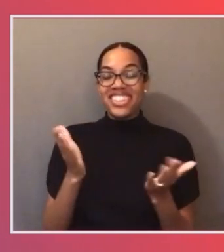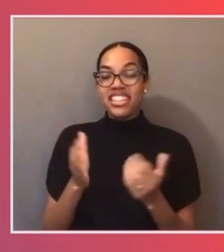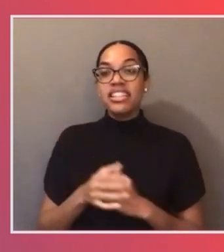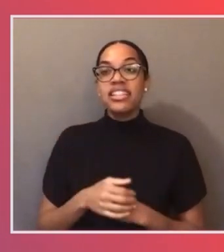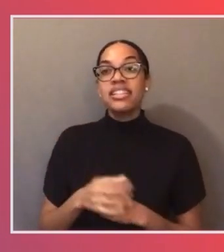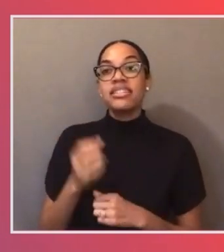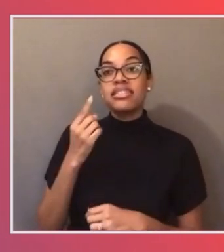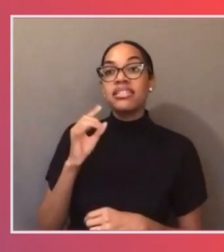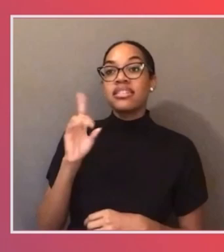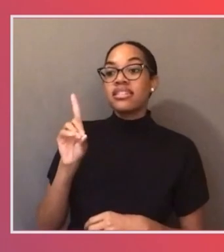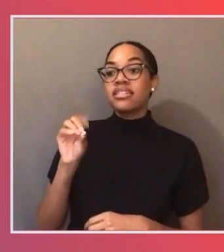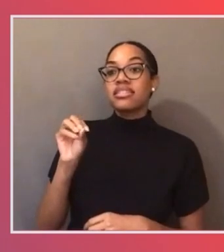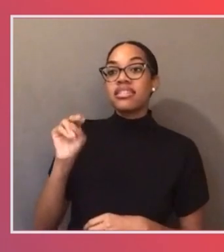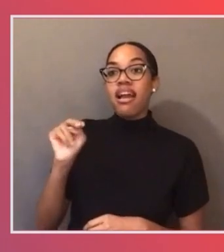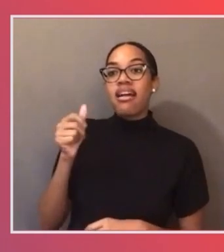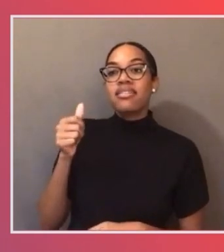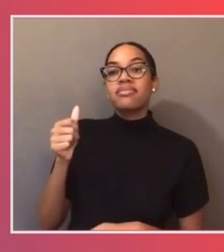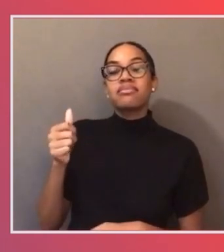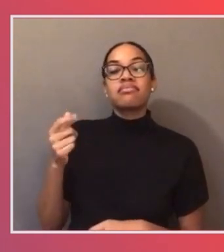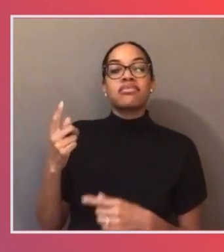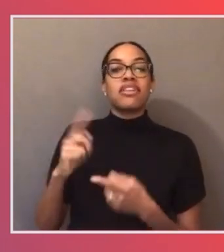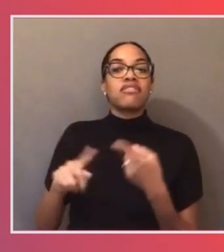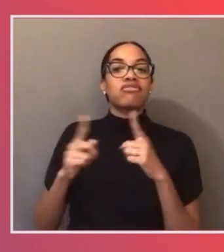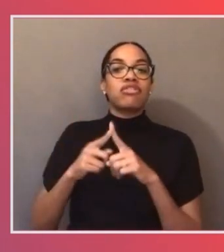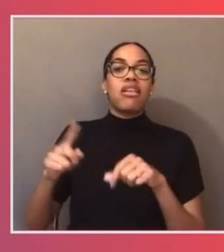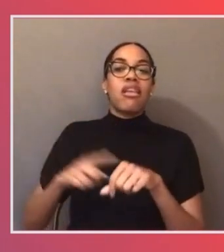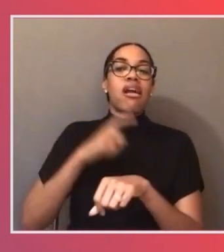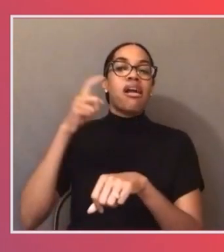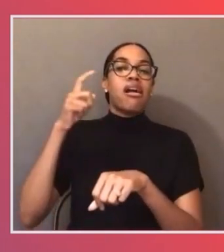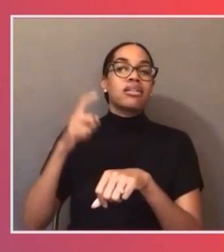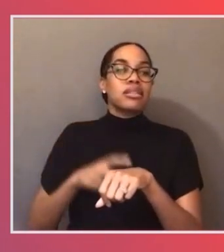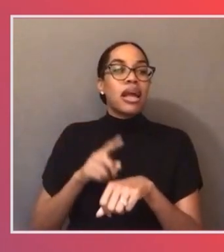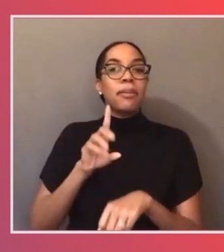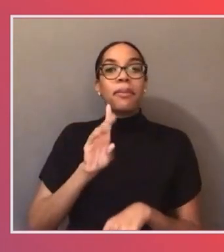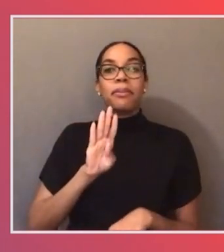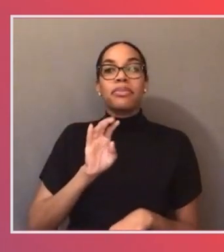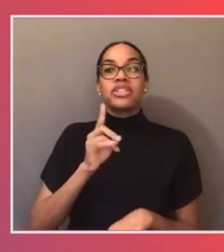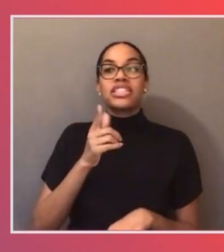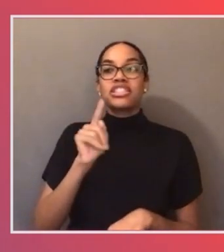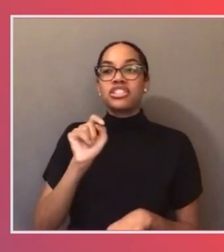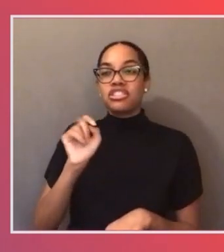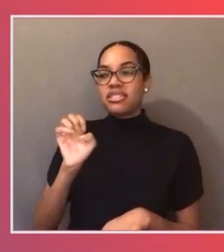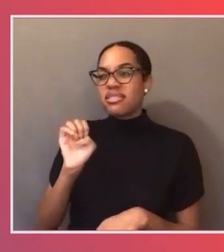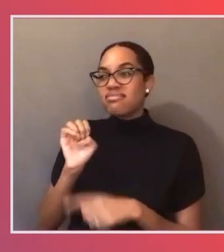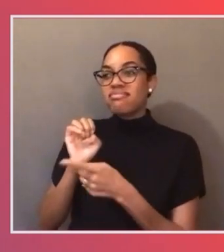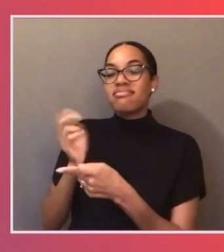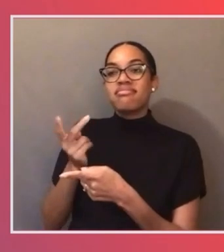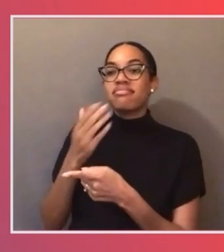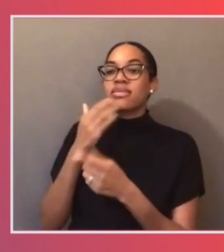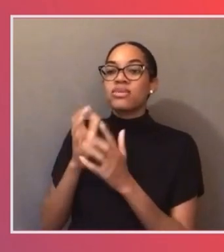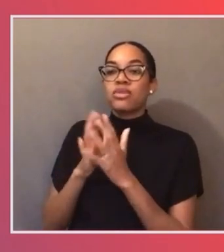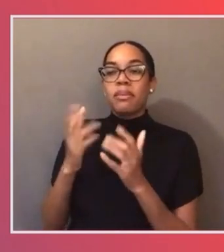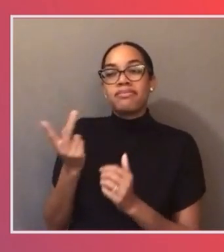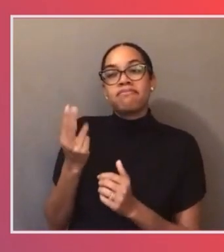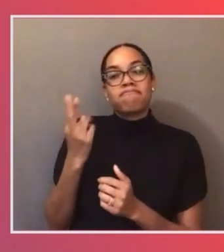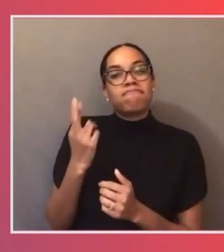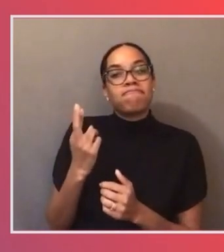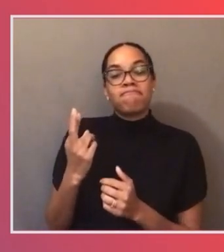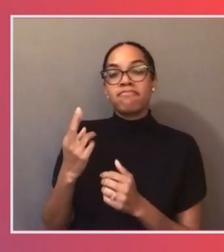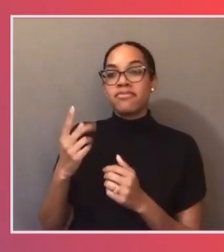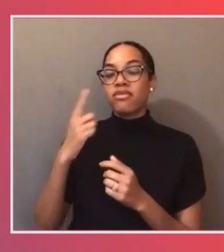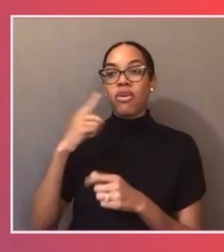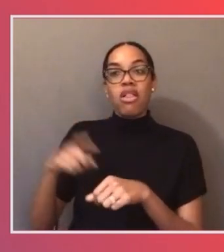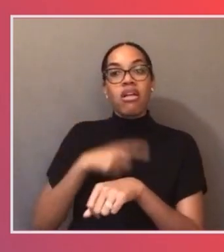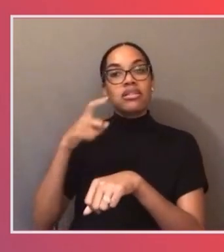and Bridget, and I just want to thank you guys for what you're doing to put yourselves out there, to be so engaged, and and to speak up in this way,